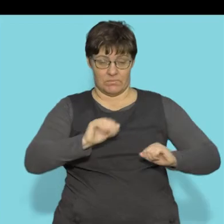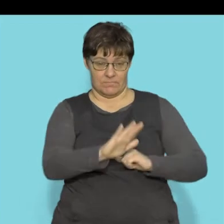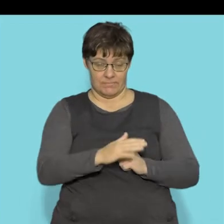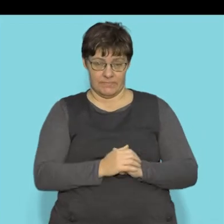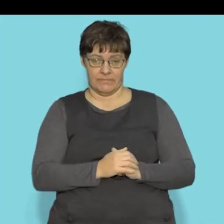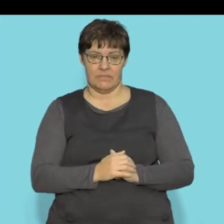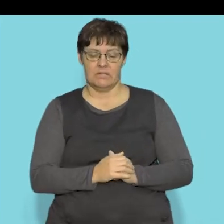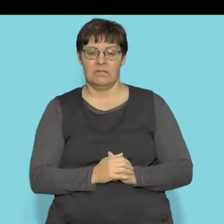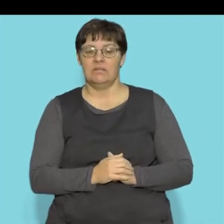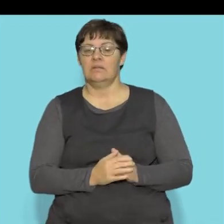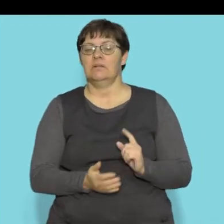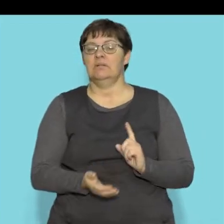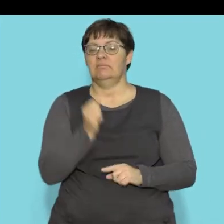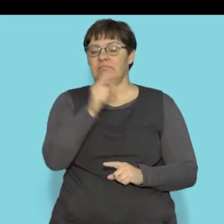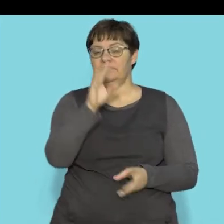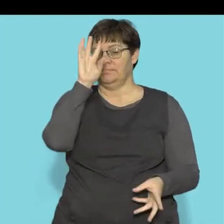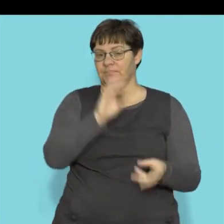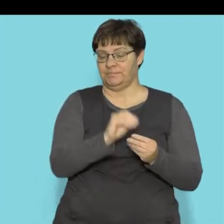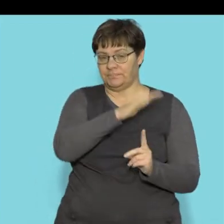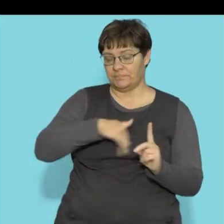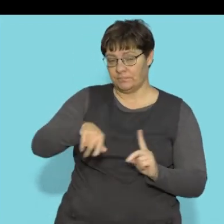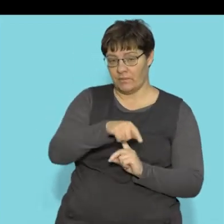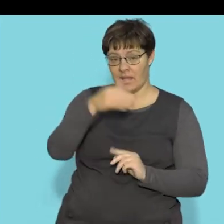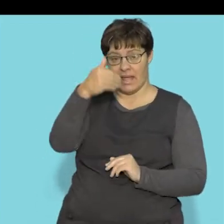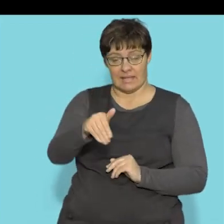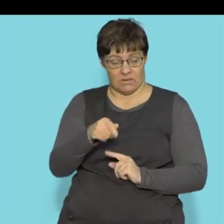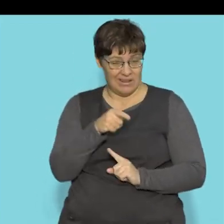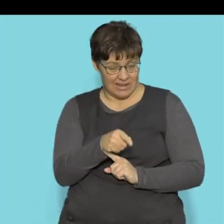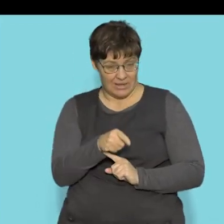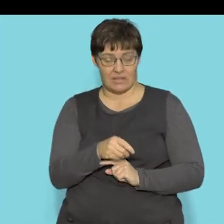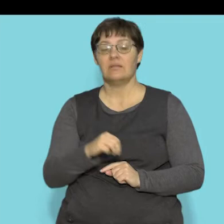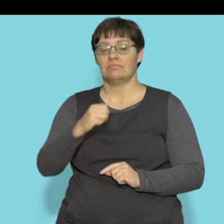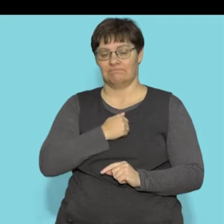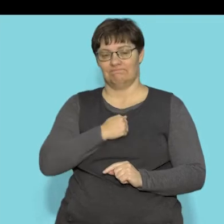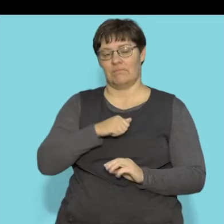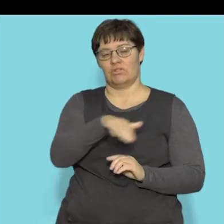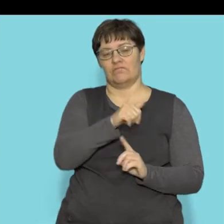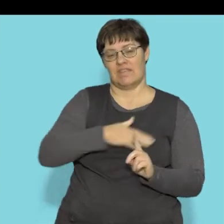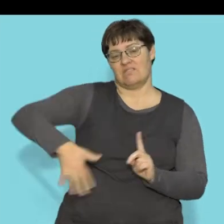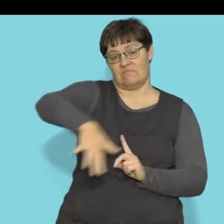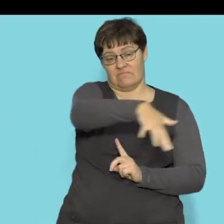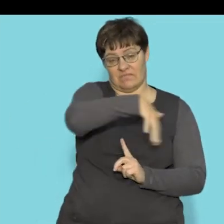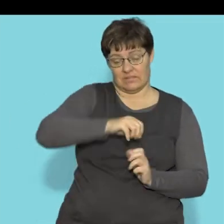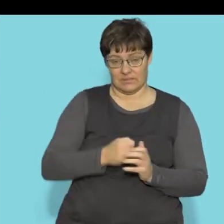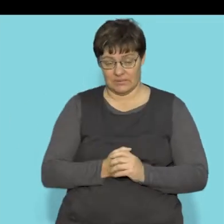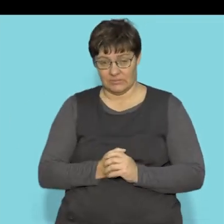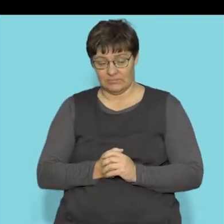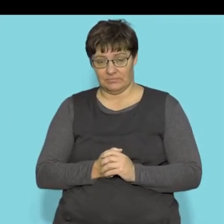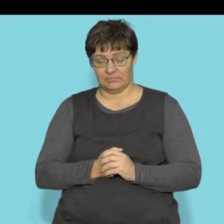by finding the total area of the exterior, that is my surface area. Let's go to the next